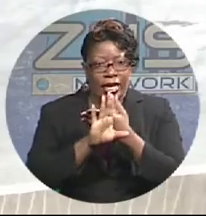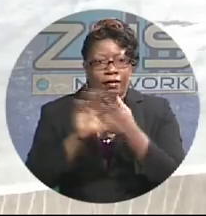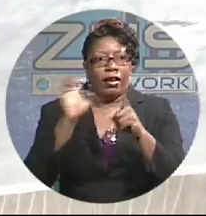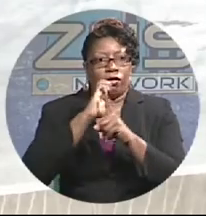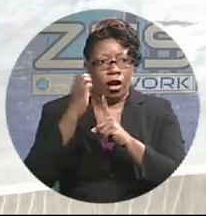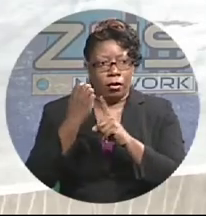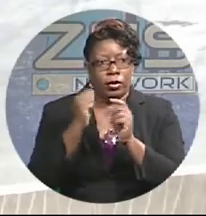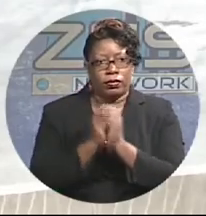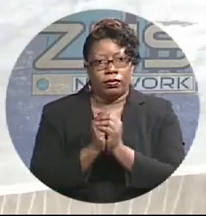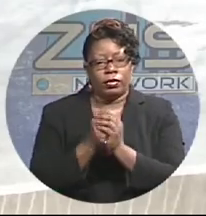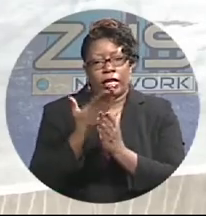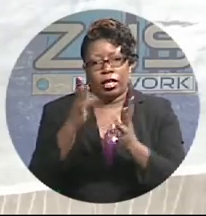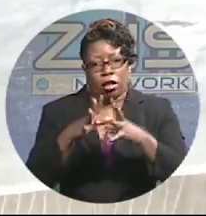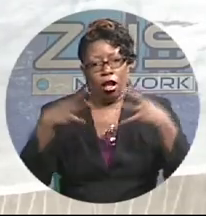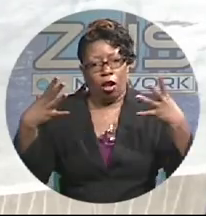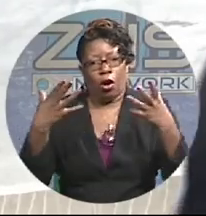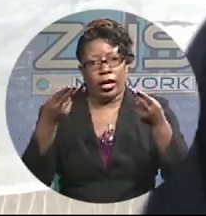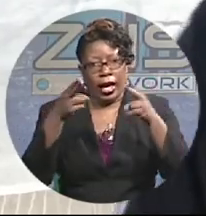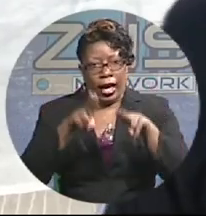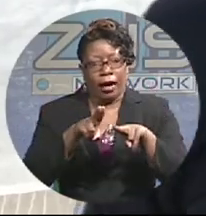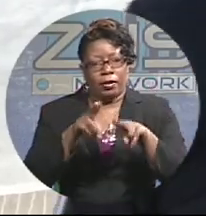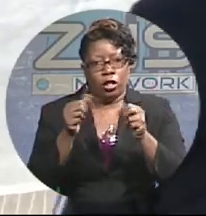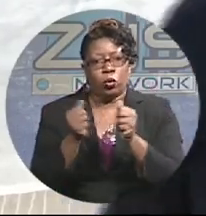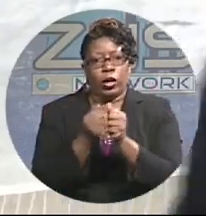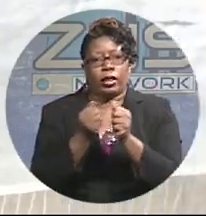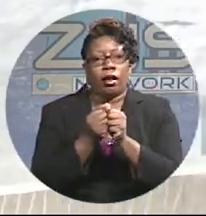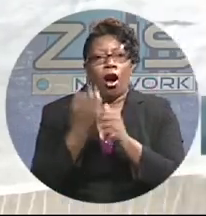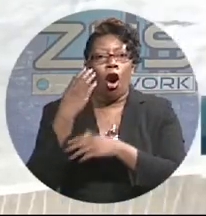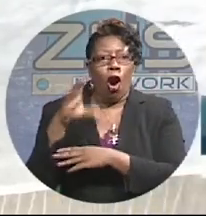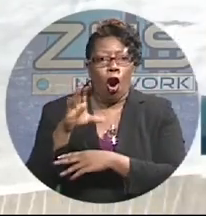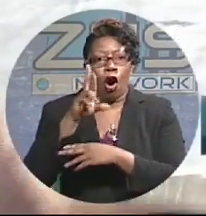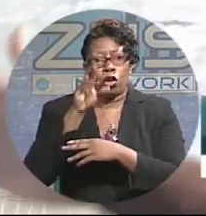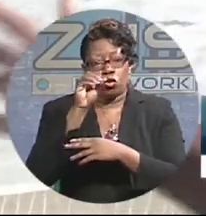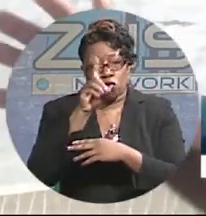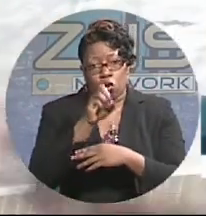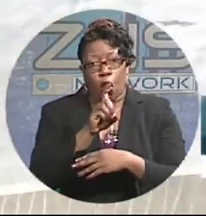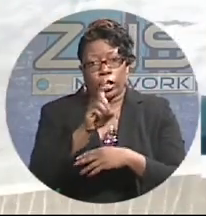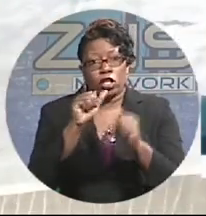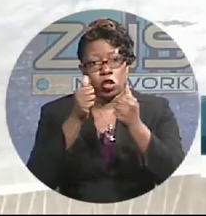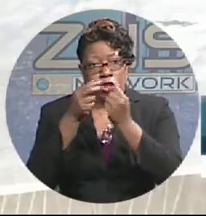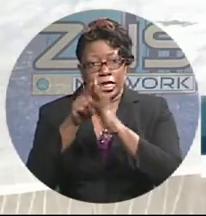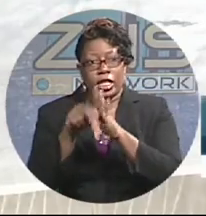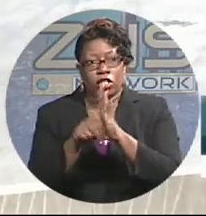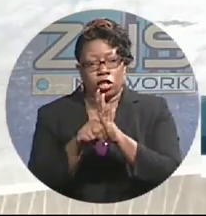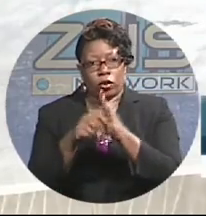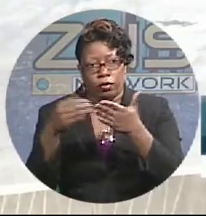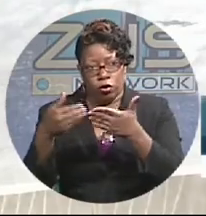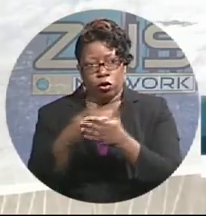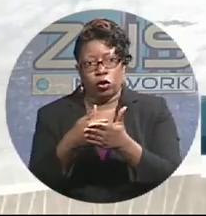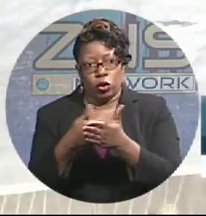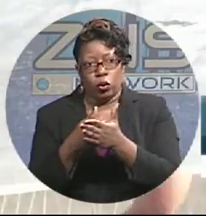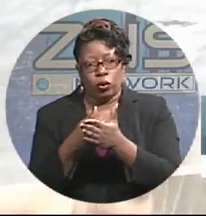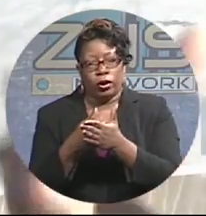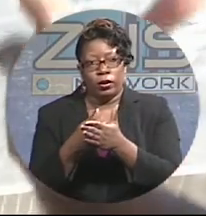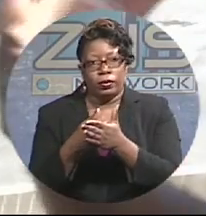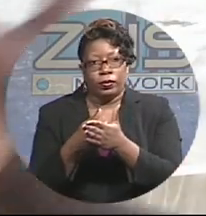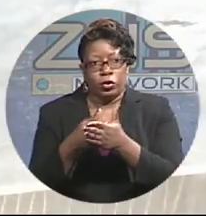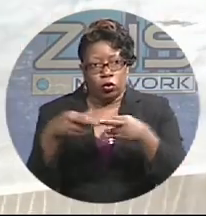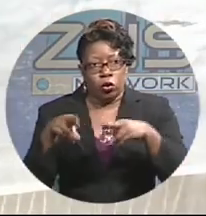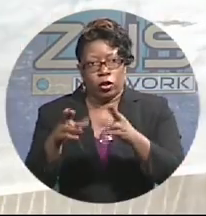on with the Hot Rod Association. As you can tell, we have newer facilities, and